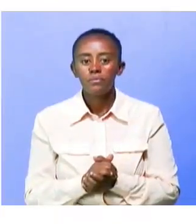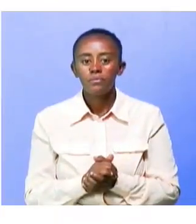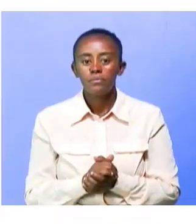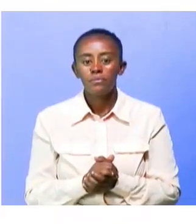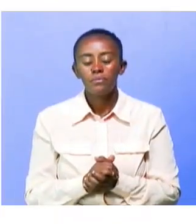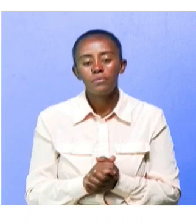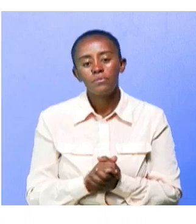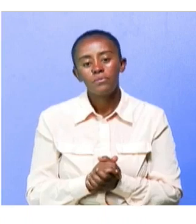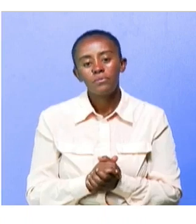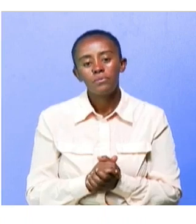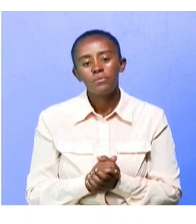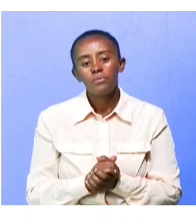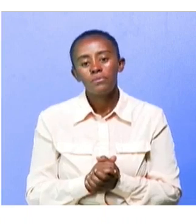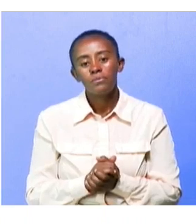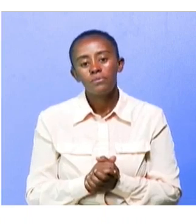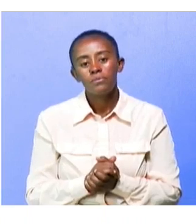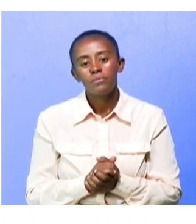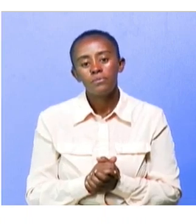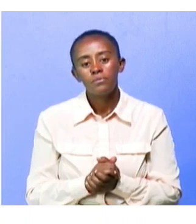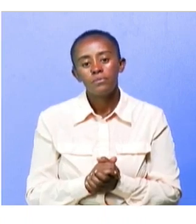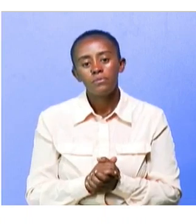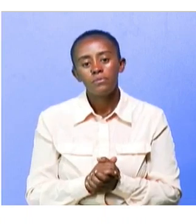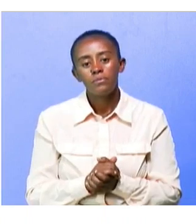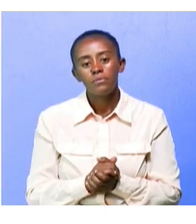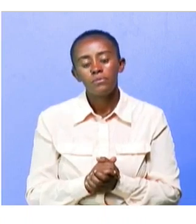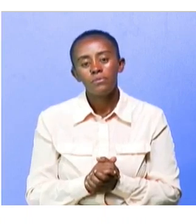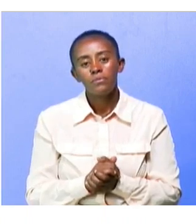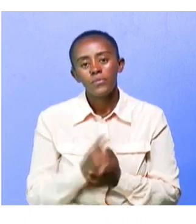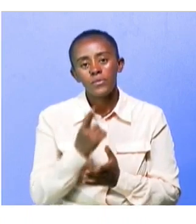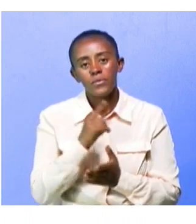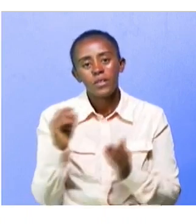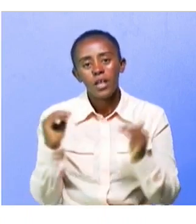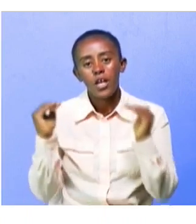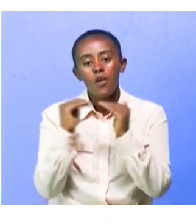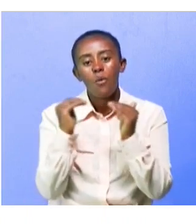the equality of